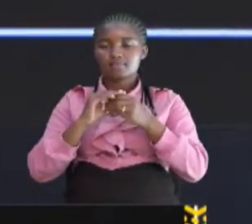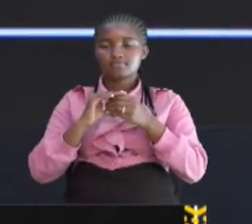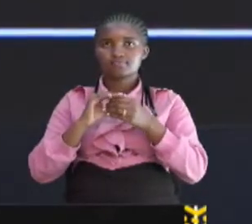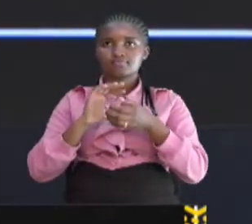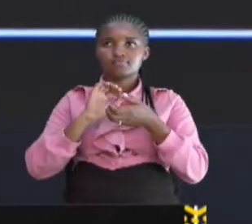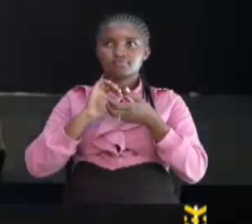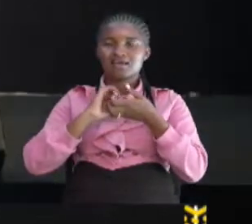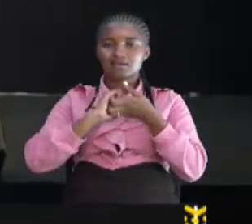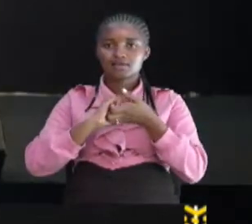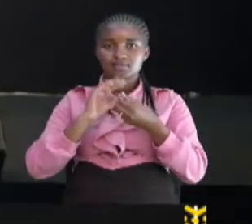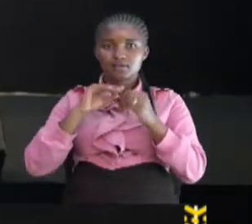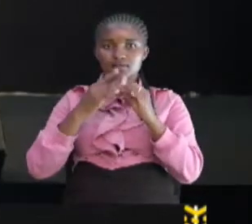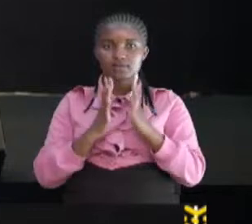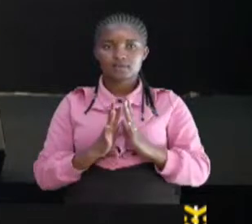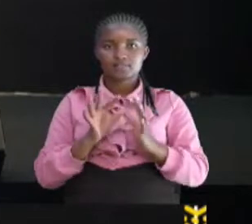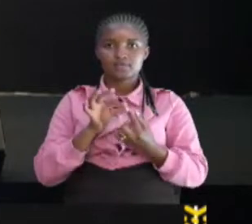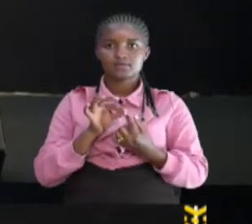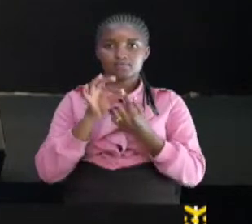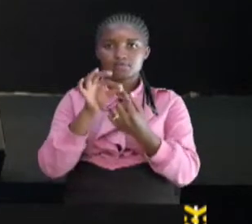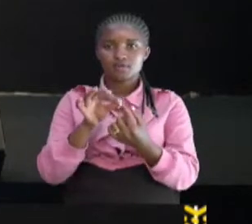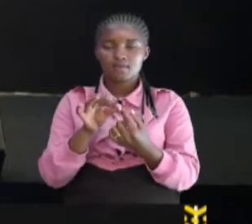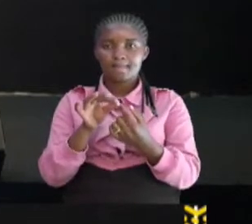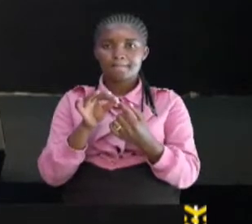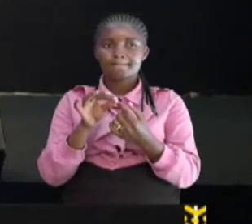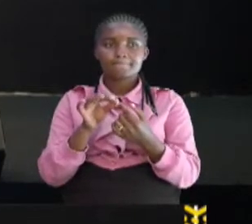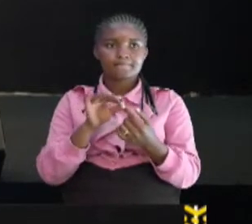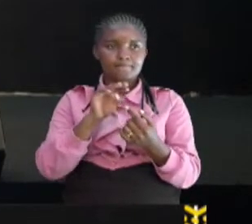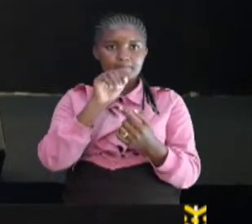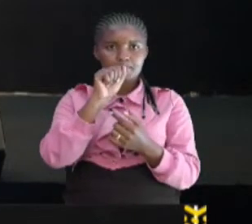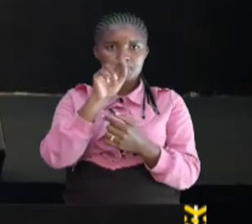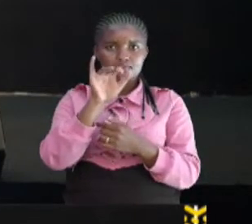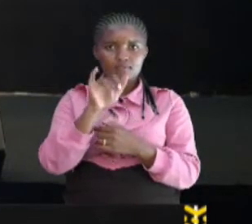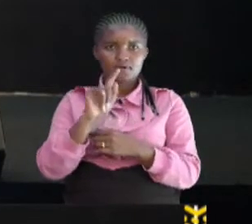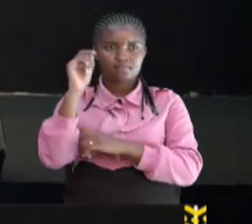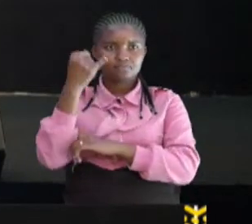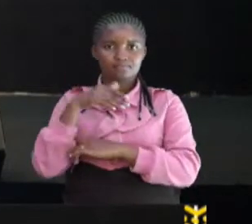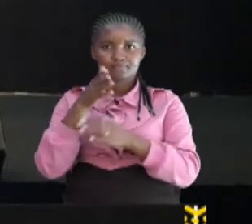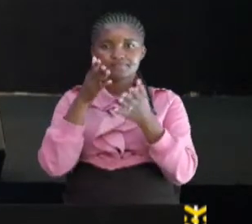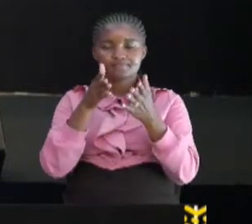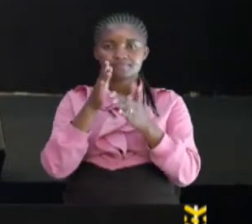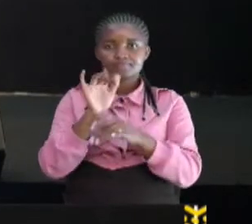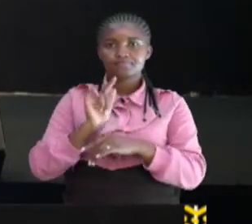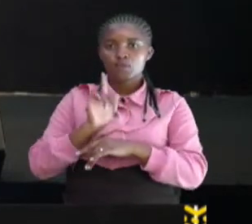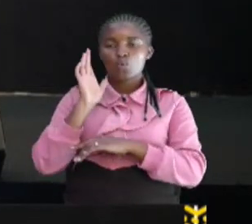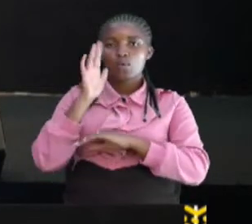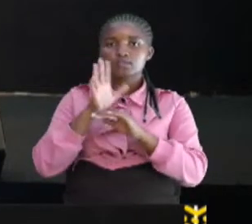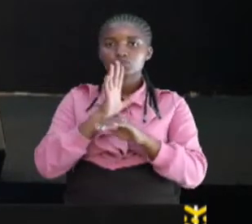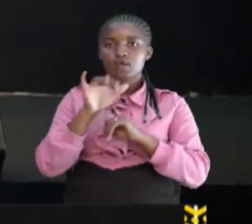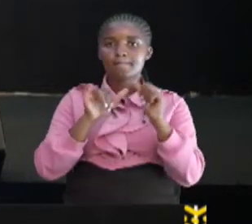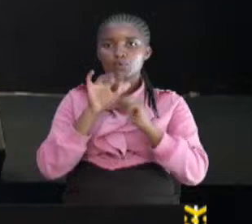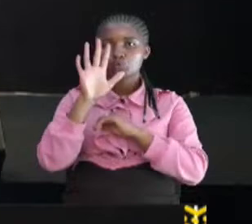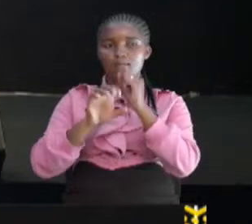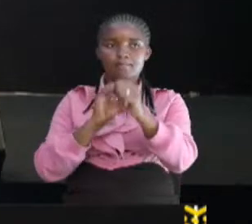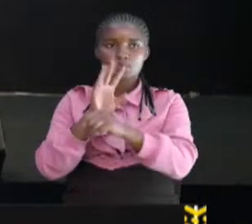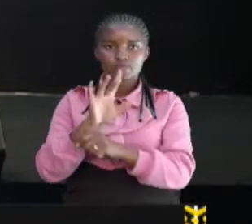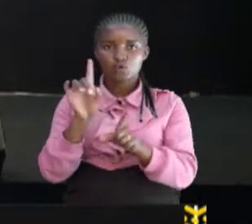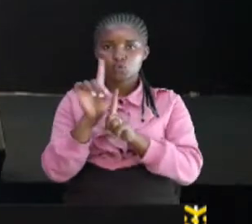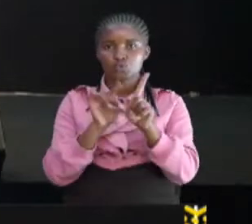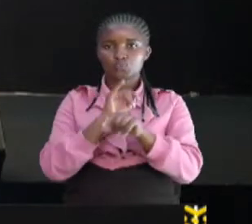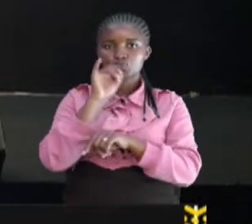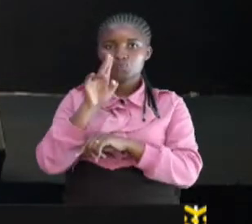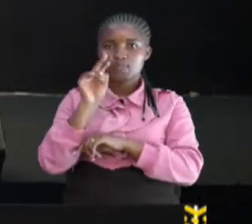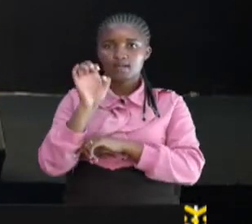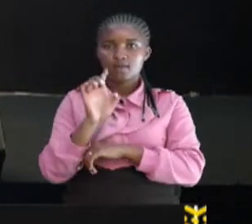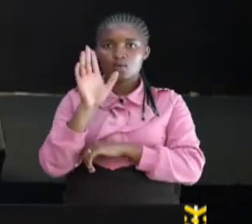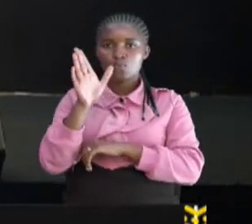engage creators, especially, Mary Kenya is here. She's going to talk about your movie. June Claire is here as well. They're